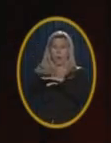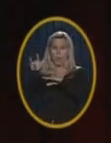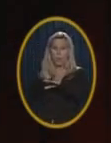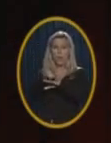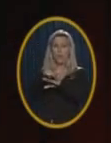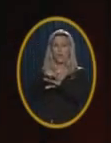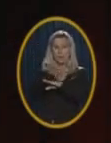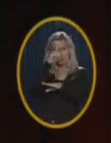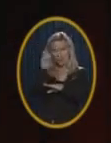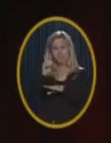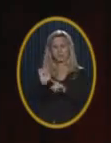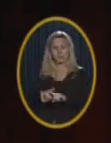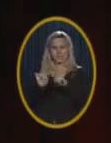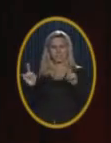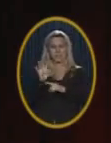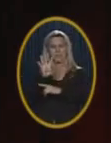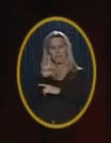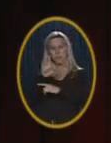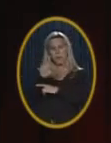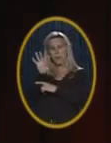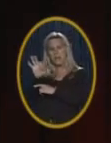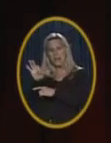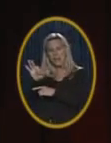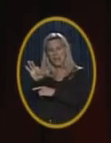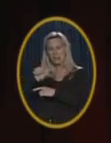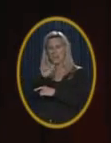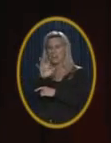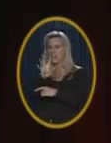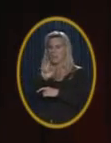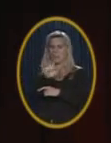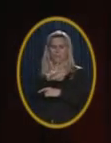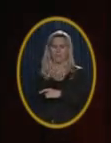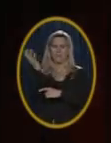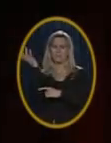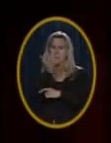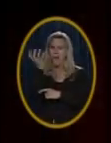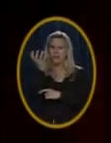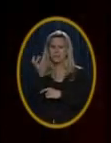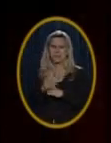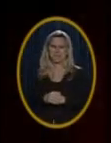of, instead of 4.45, we had 4.9. It was awesome.